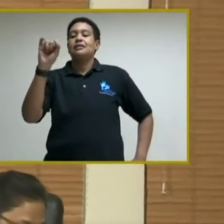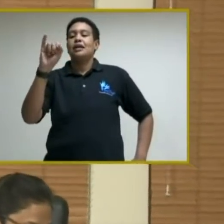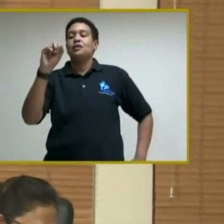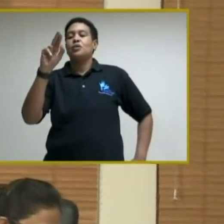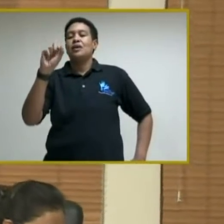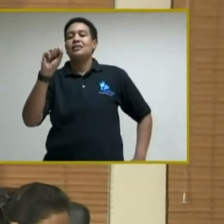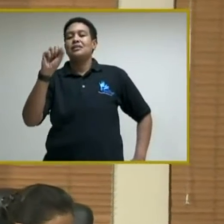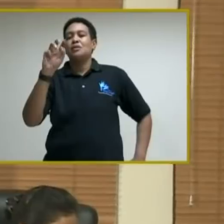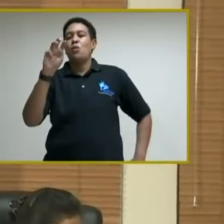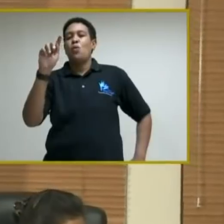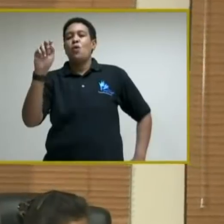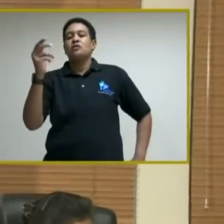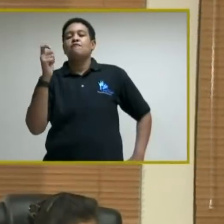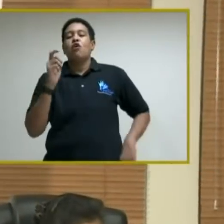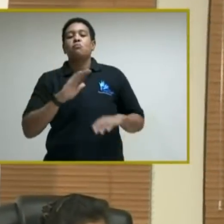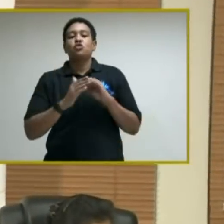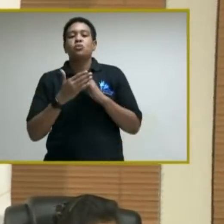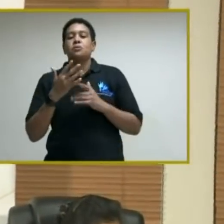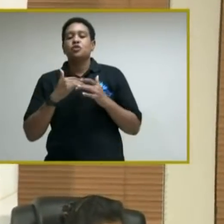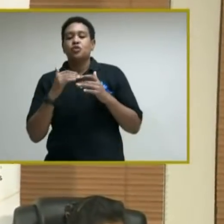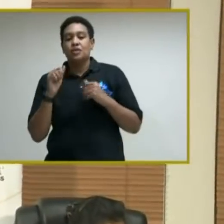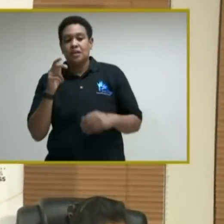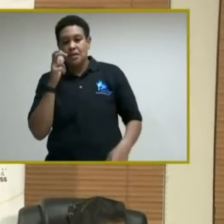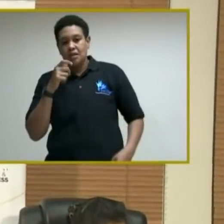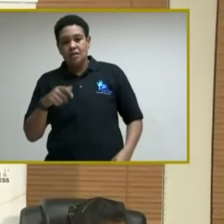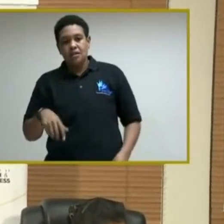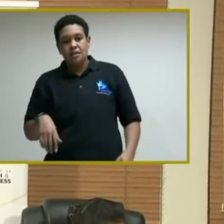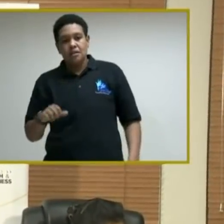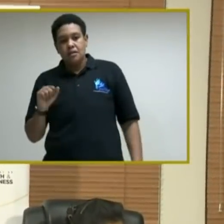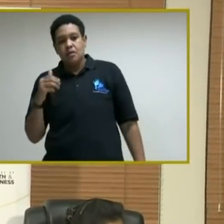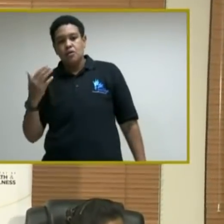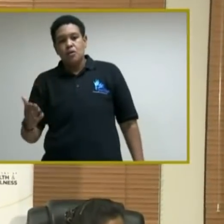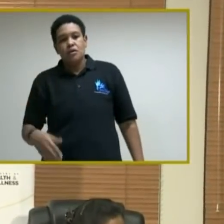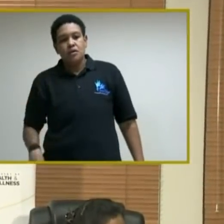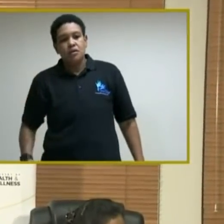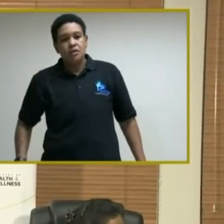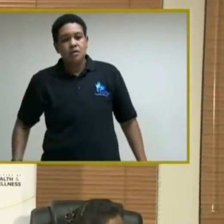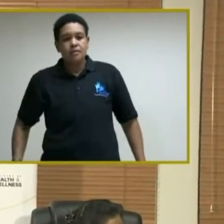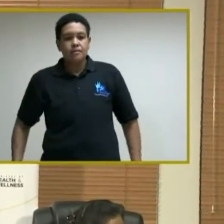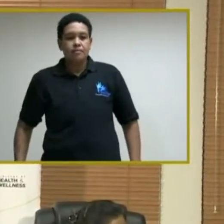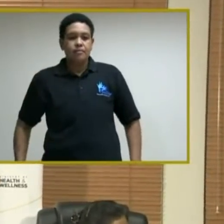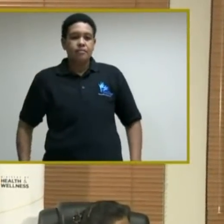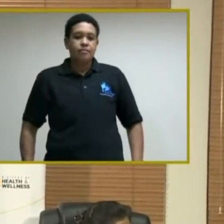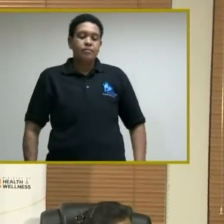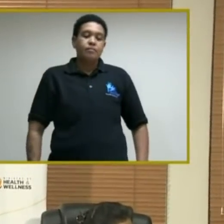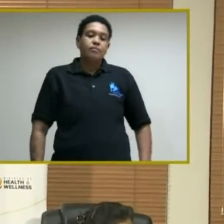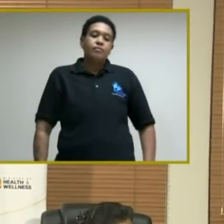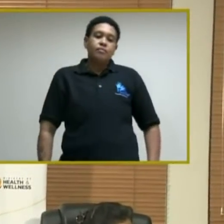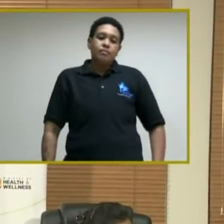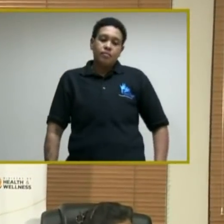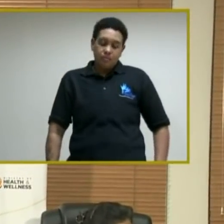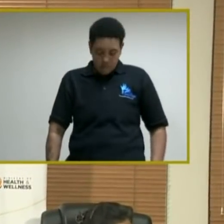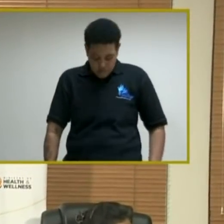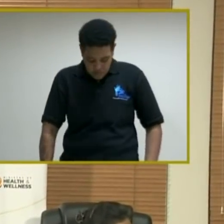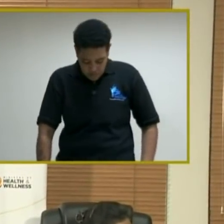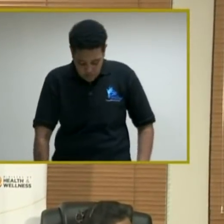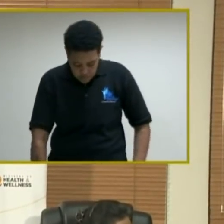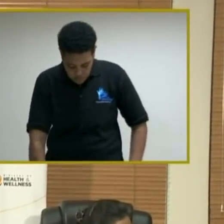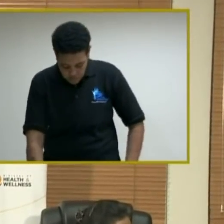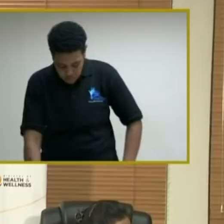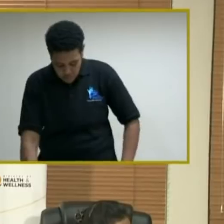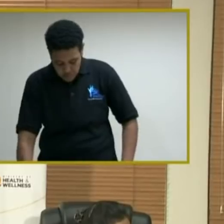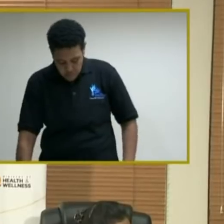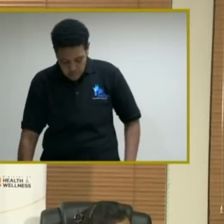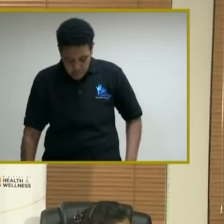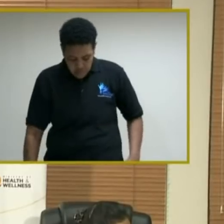Hey, good evening, folks. Can you hear me? Yes, go ahead, please. Okay. Just one